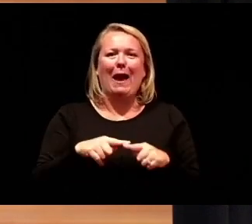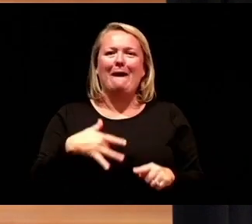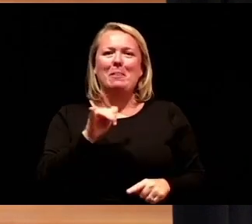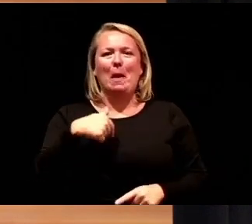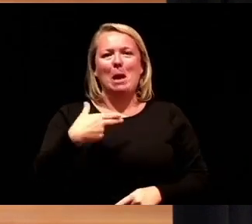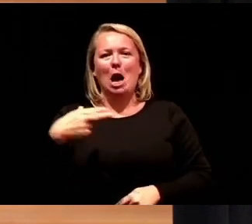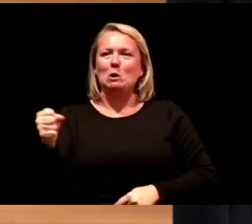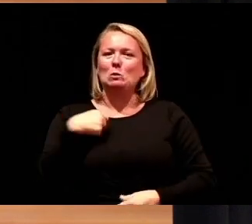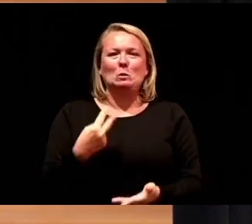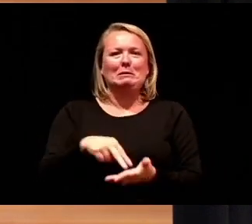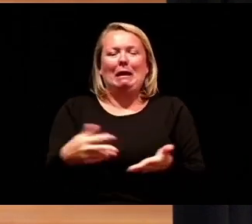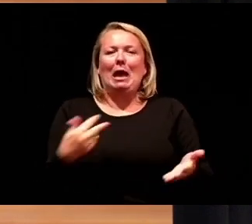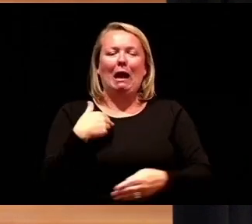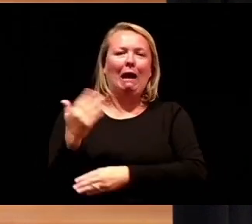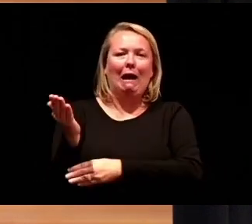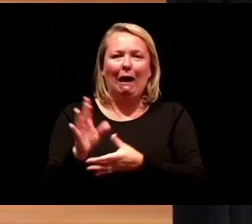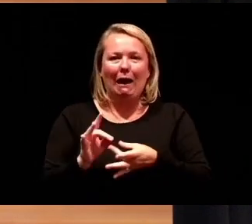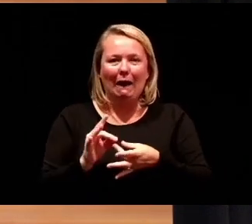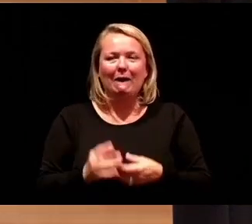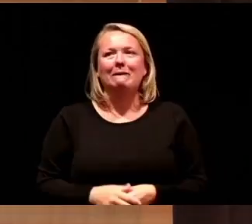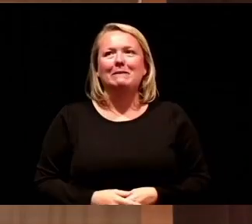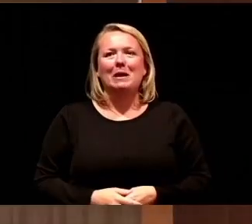that. So you can look at the different case sites.